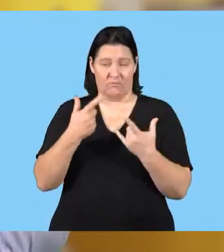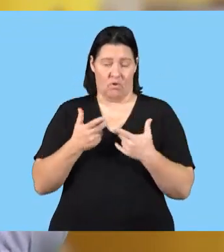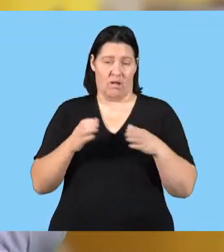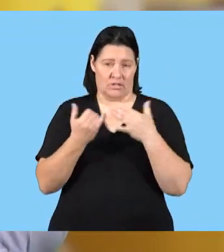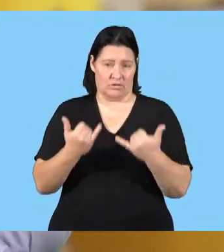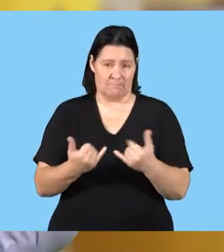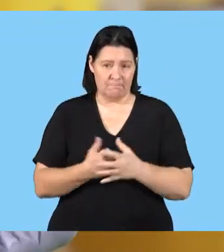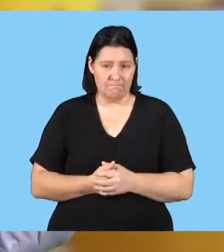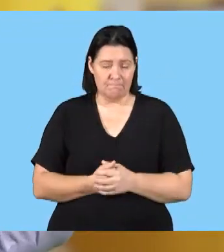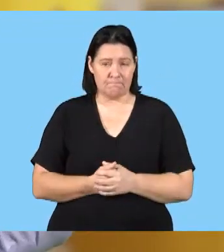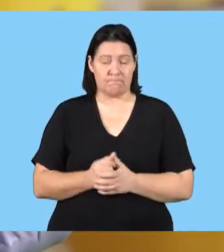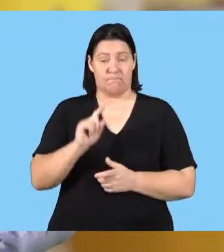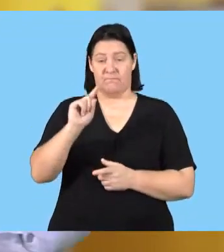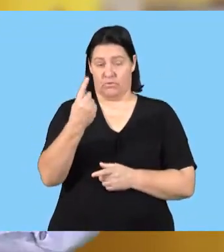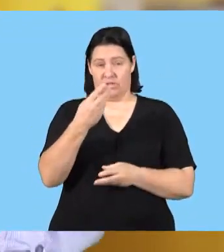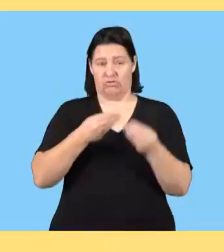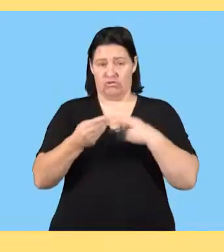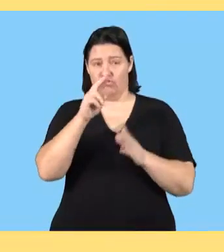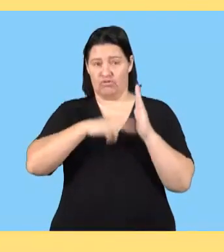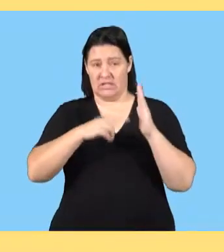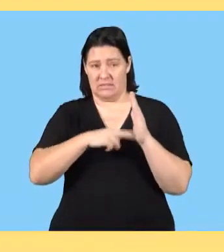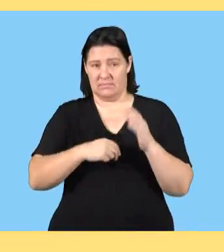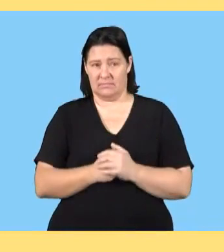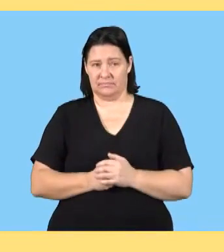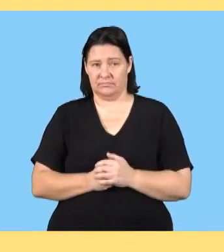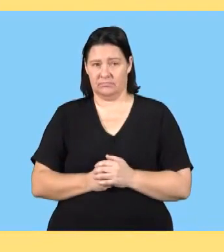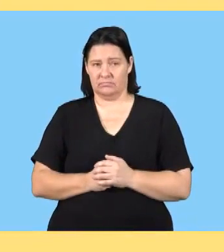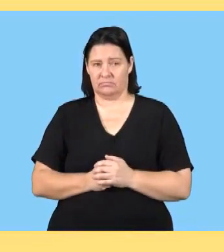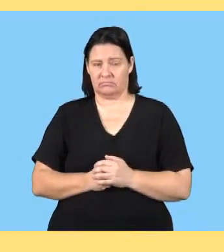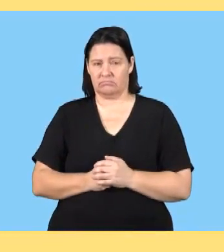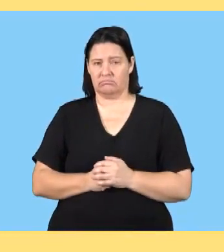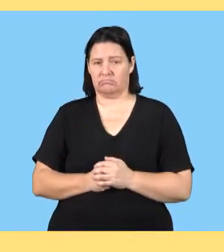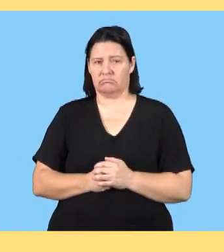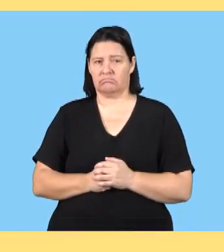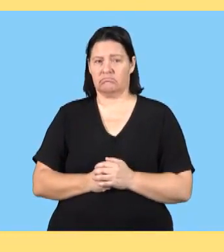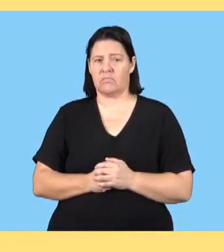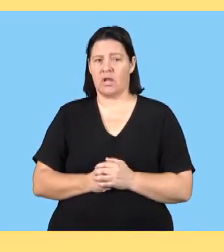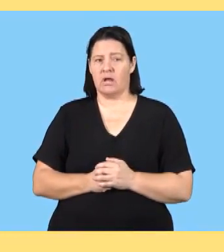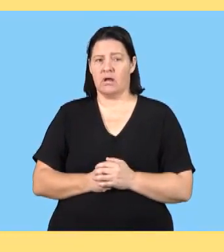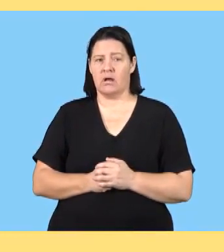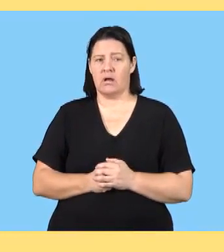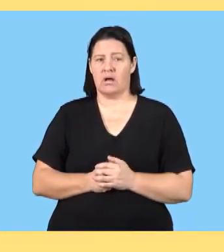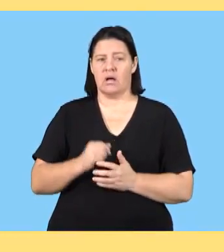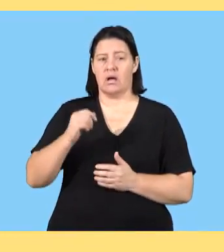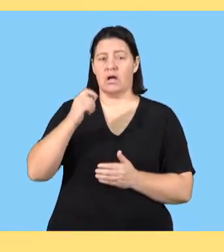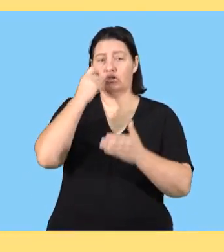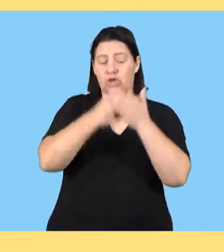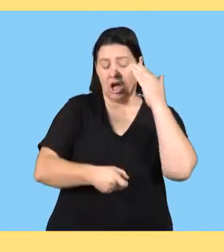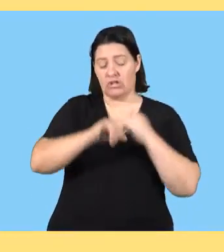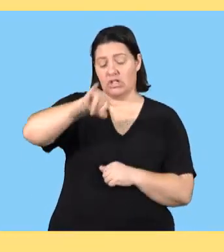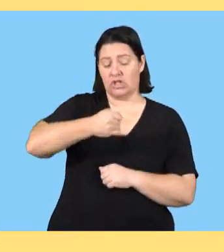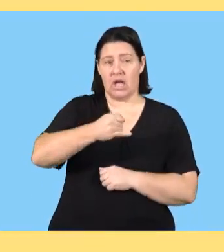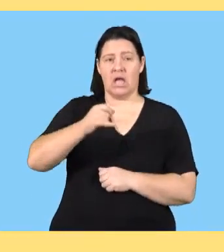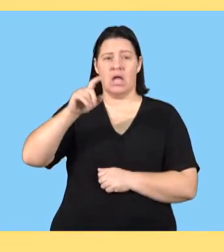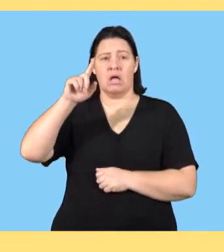for today's class. The first transaction reads, charged J. Tom, who